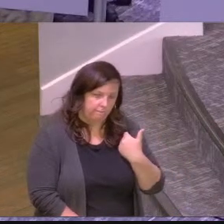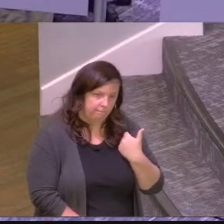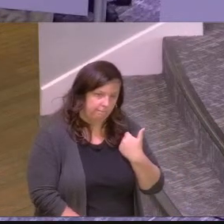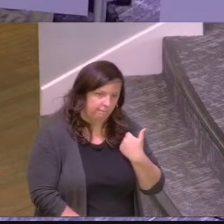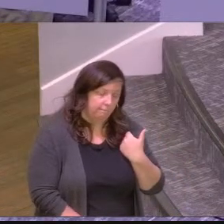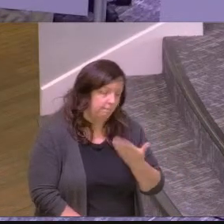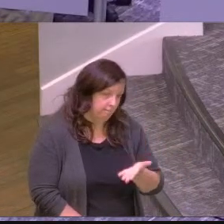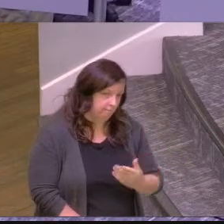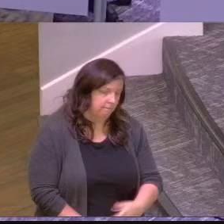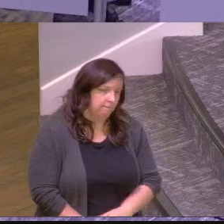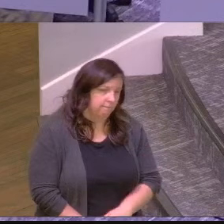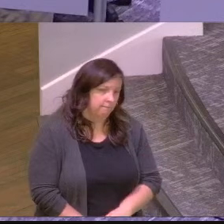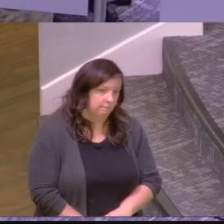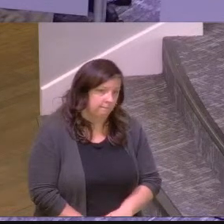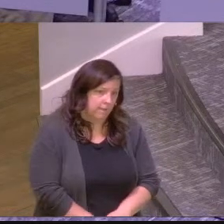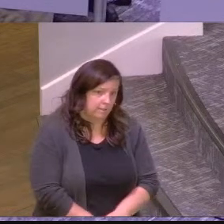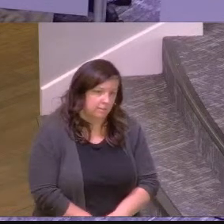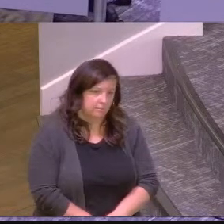Byron, is